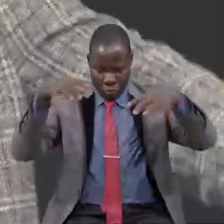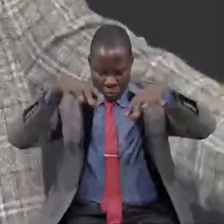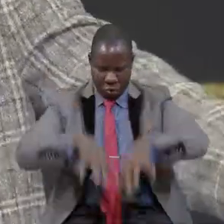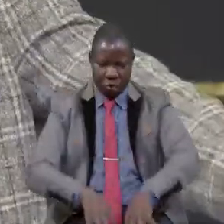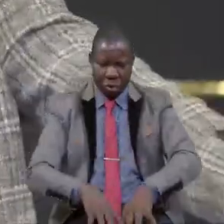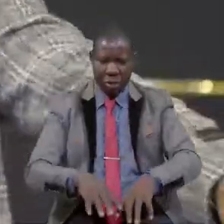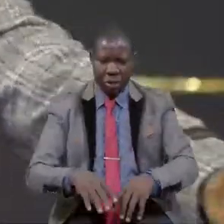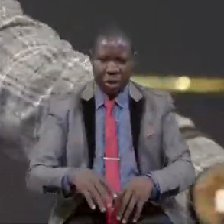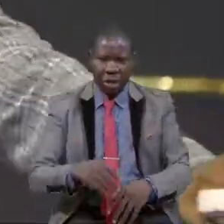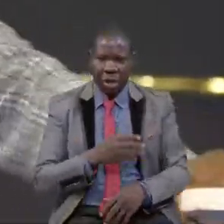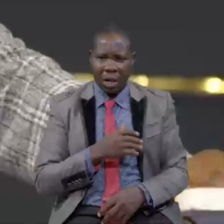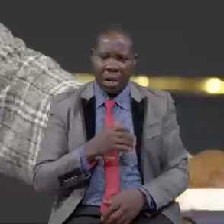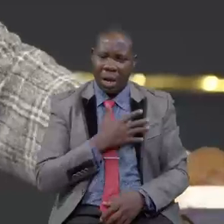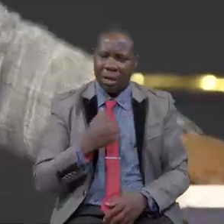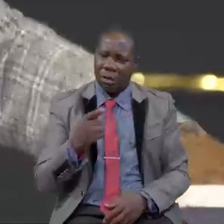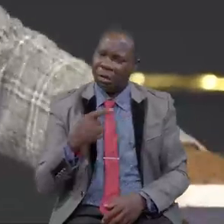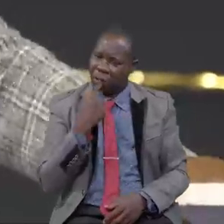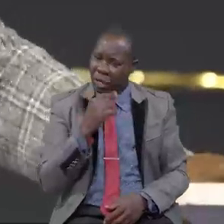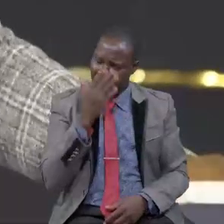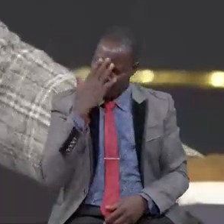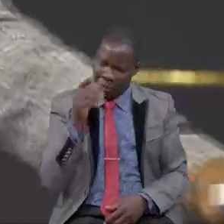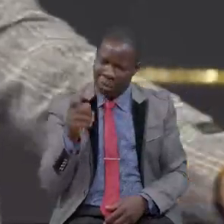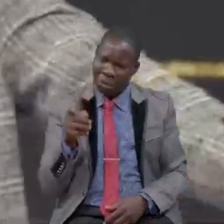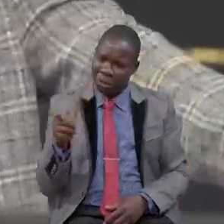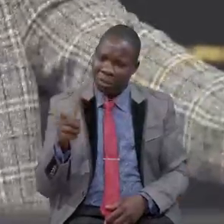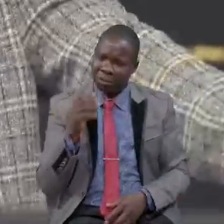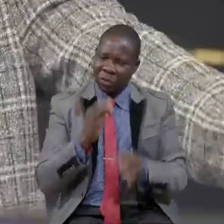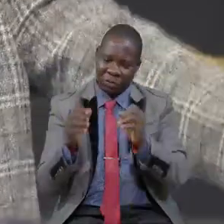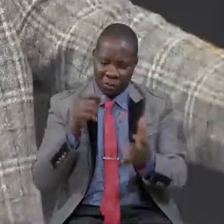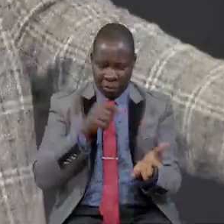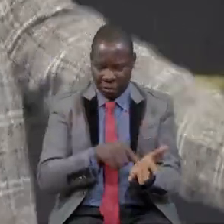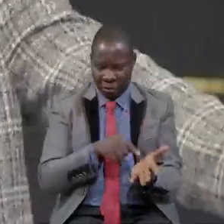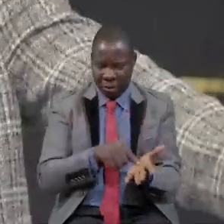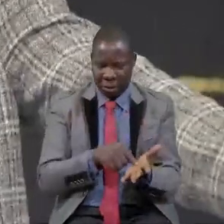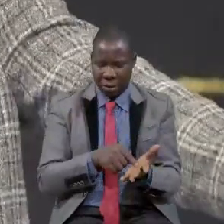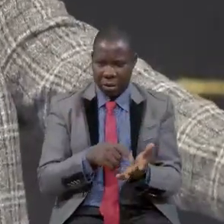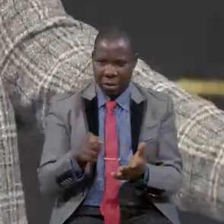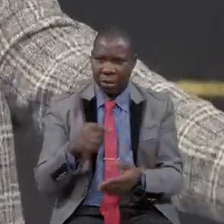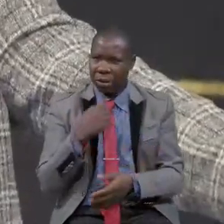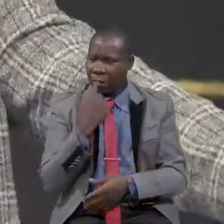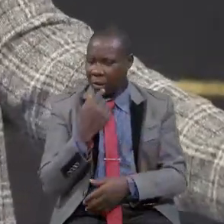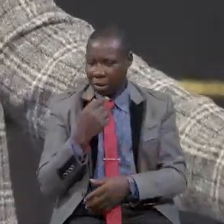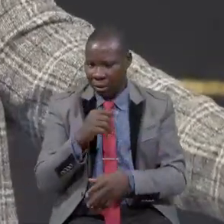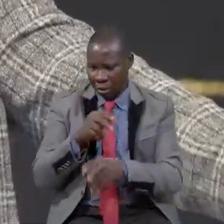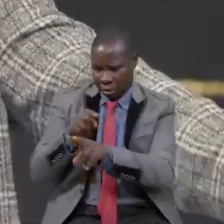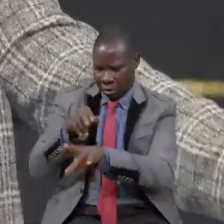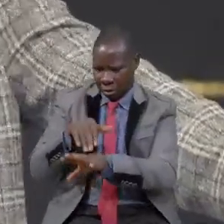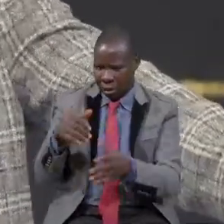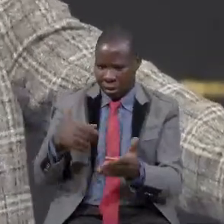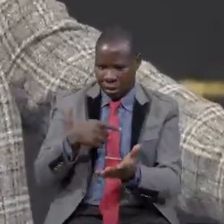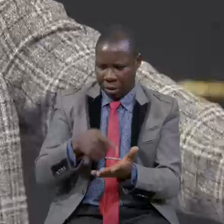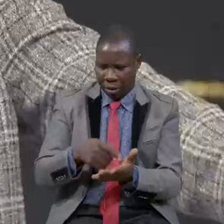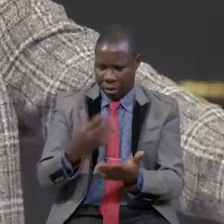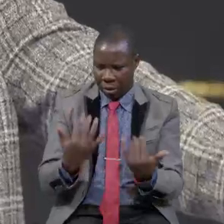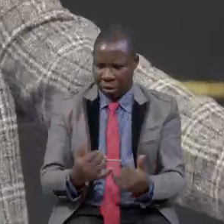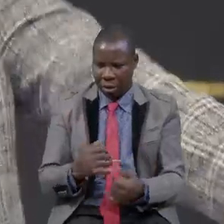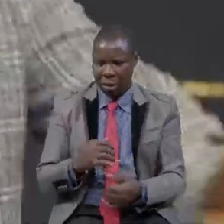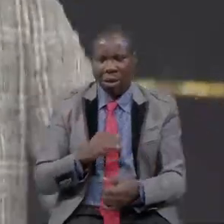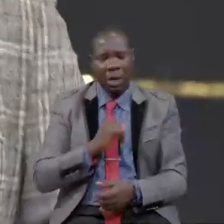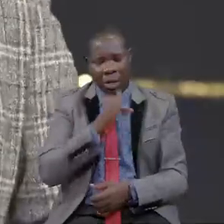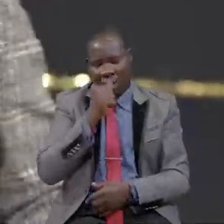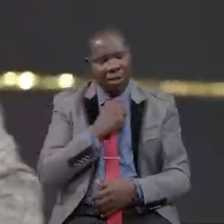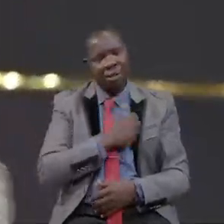when they check up the fact you say look at this now oh you see I'm sorry the fellow is not as I saw